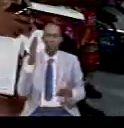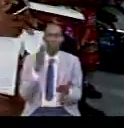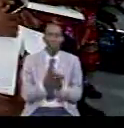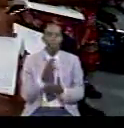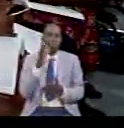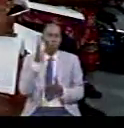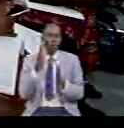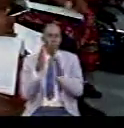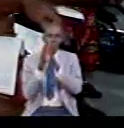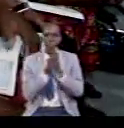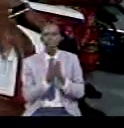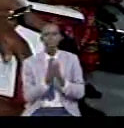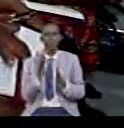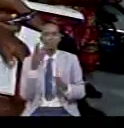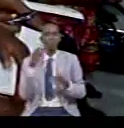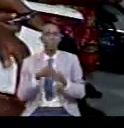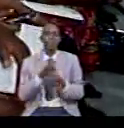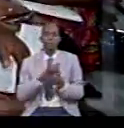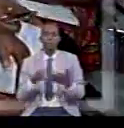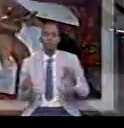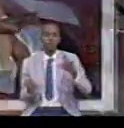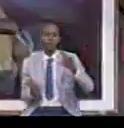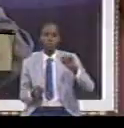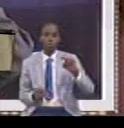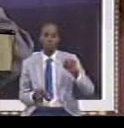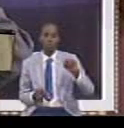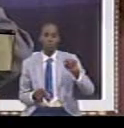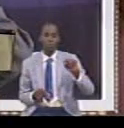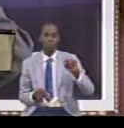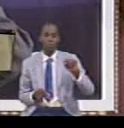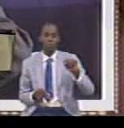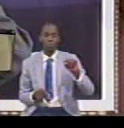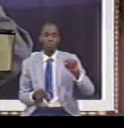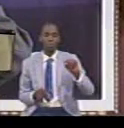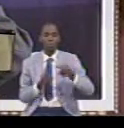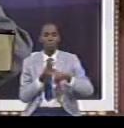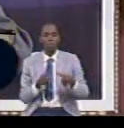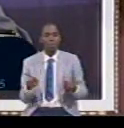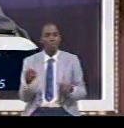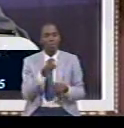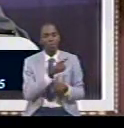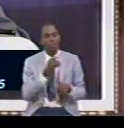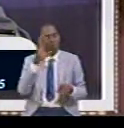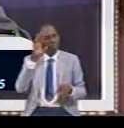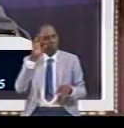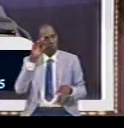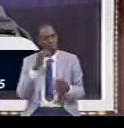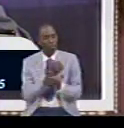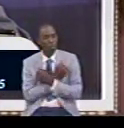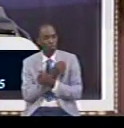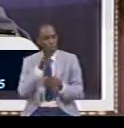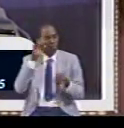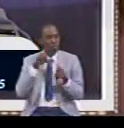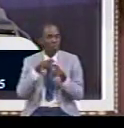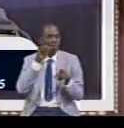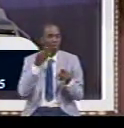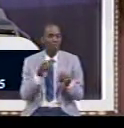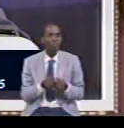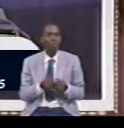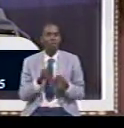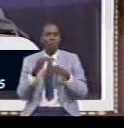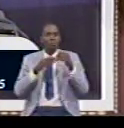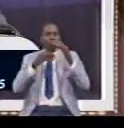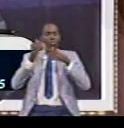pray. Look at that verse 20 again. It says, but ye beloved, building up yourselves on your most